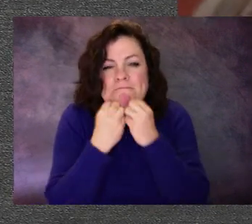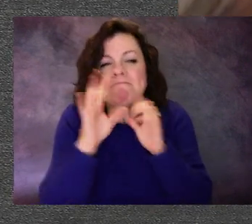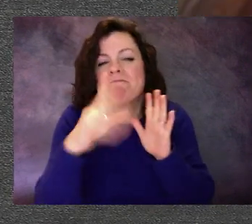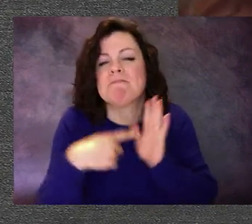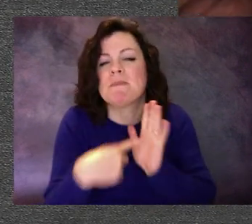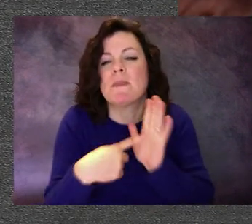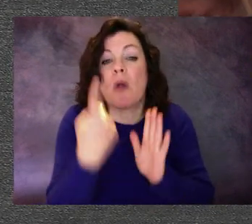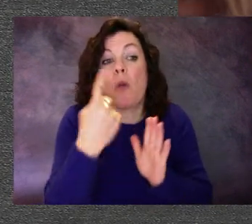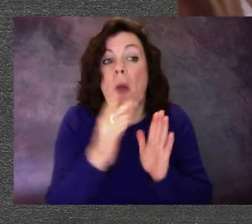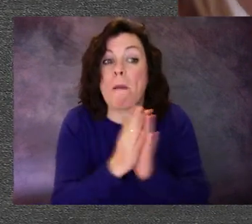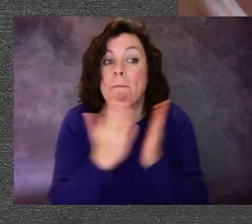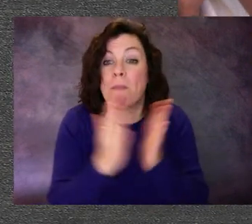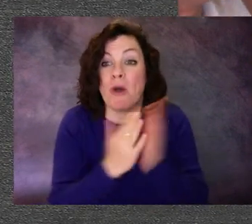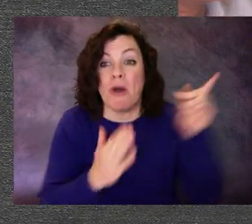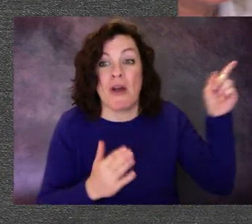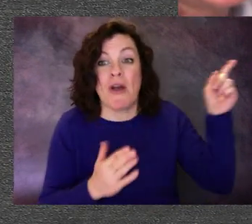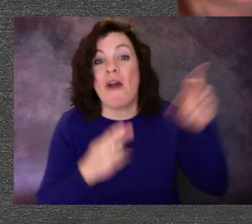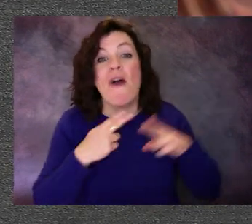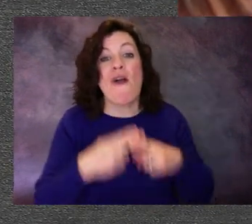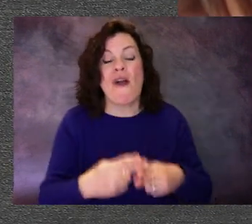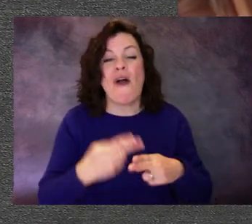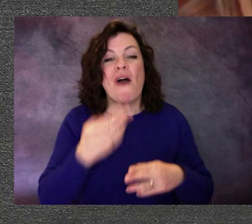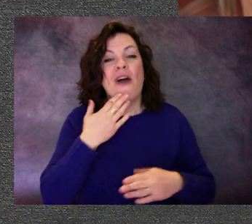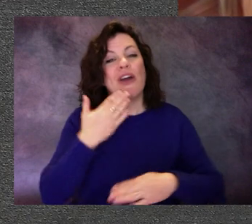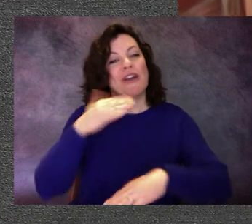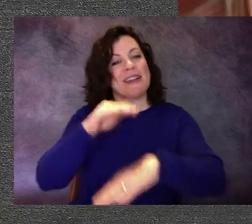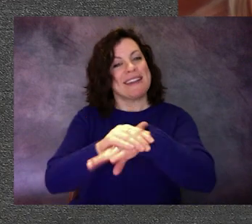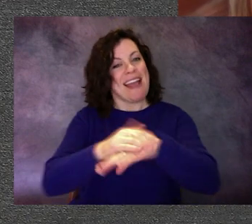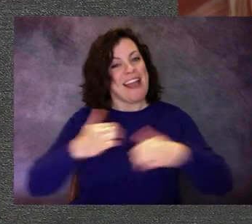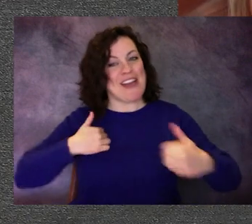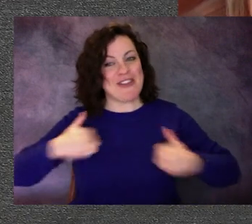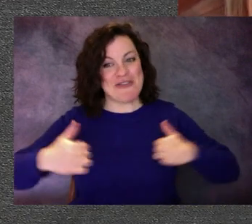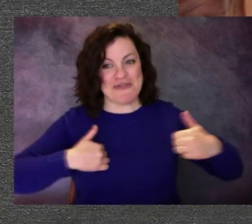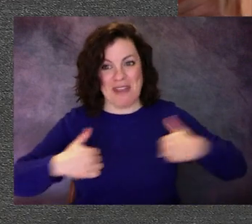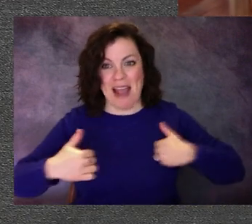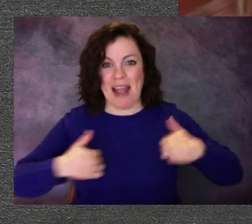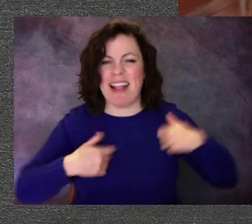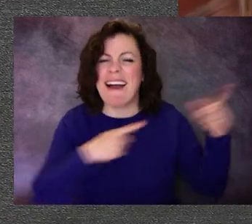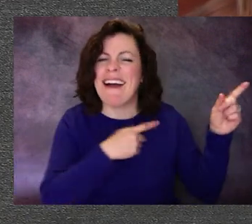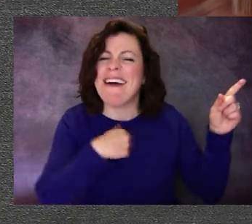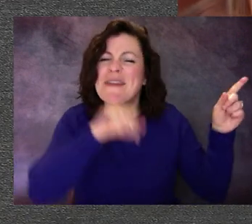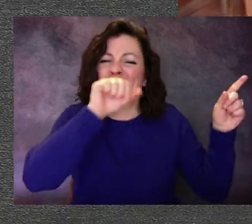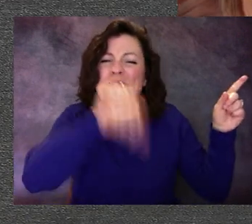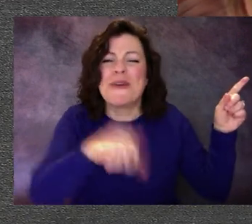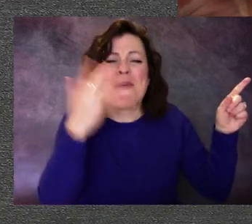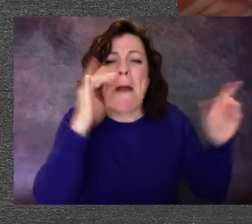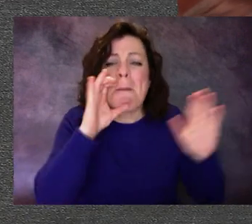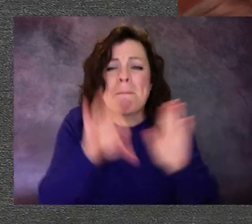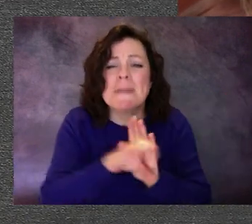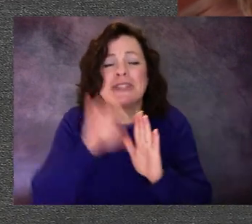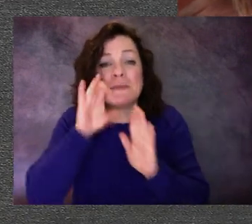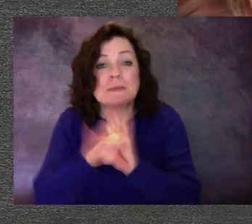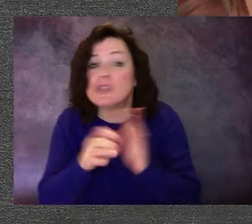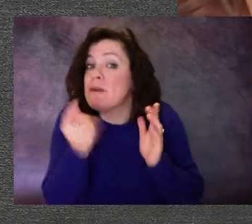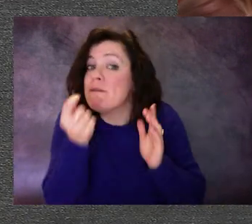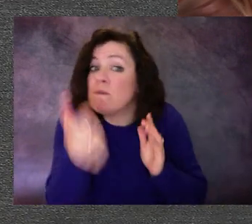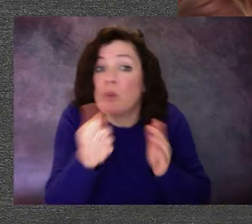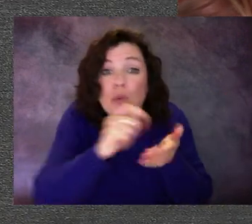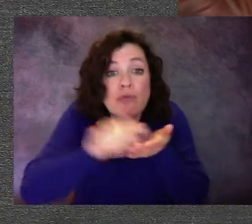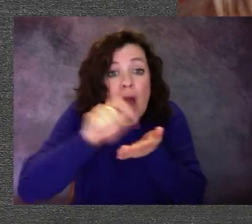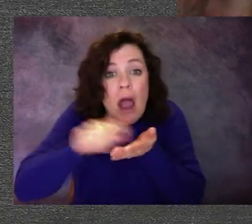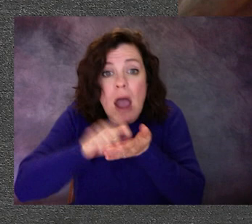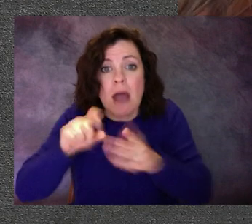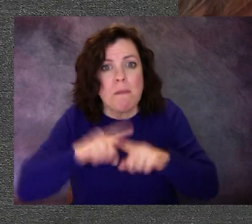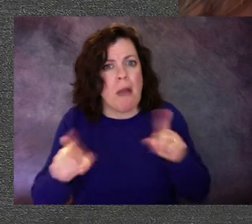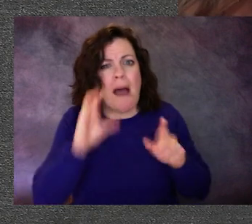example, I love this book right here, Goodnight Gorilla, because I love the pictures. There's barely any words in it, but the pictures tell the story. It's